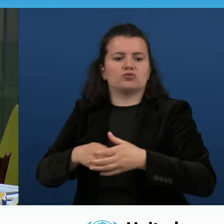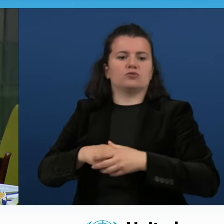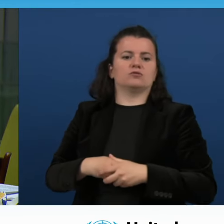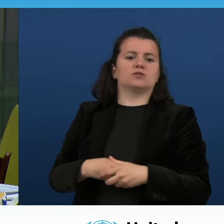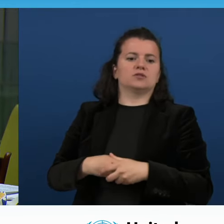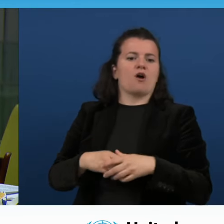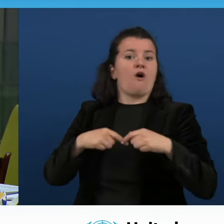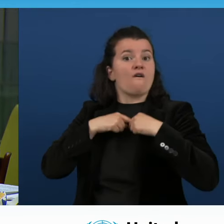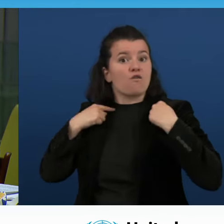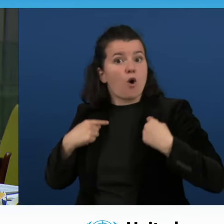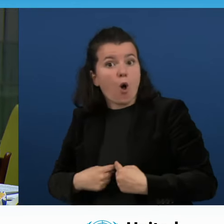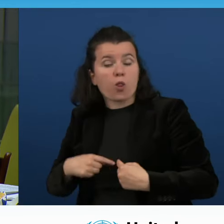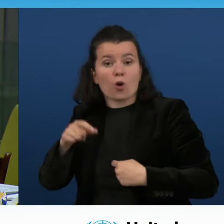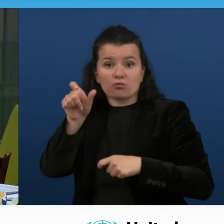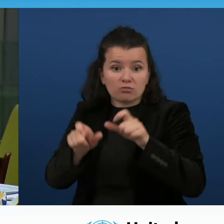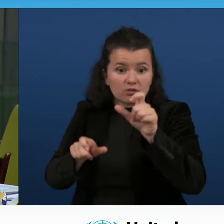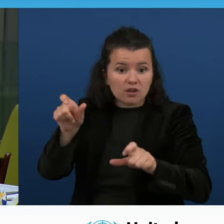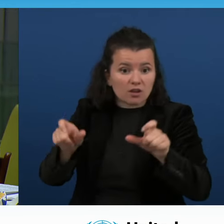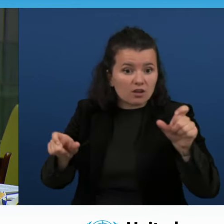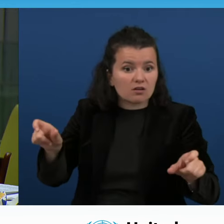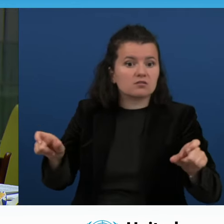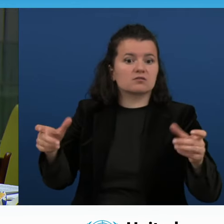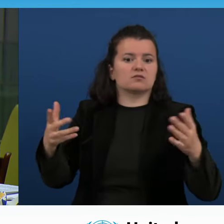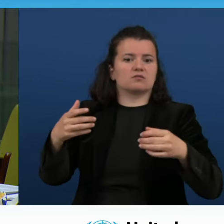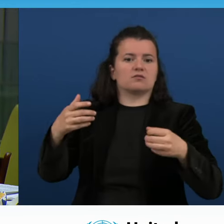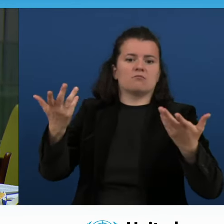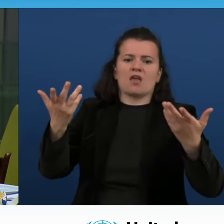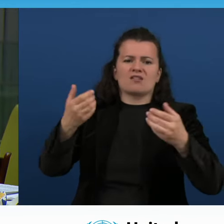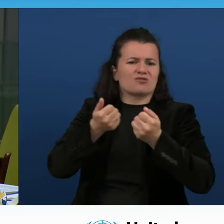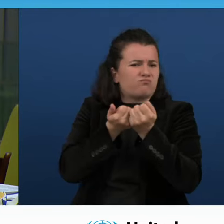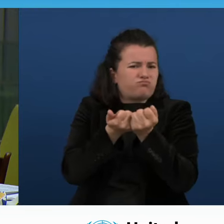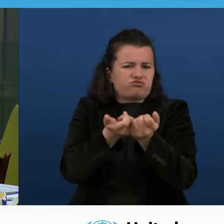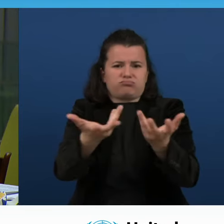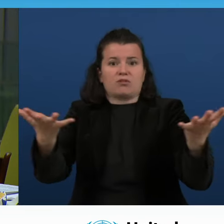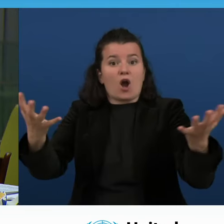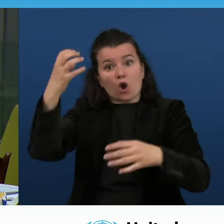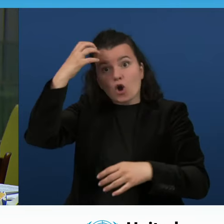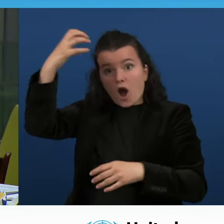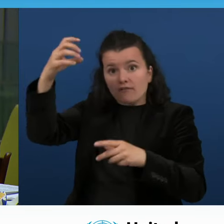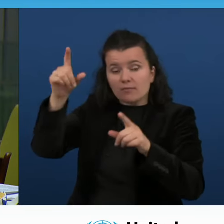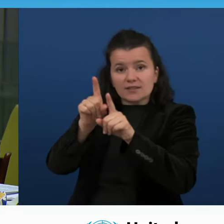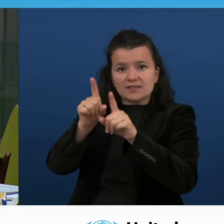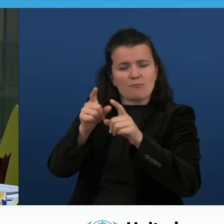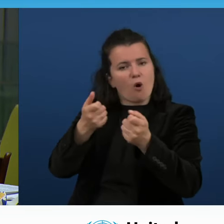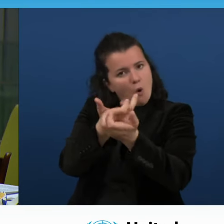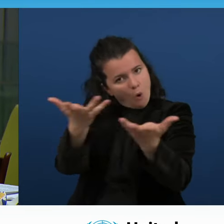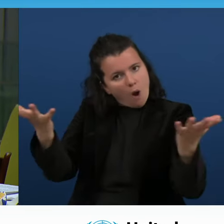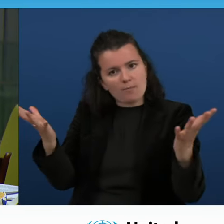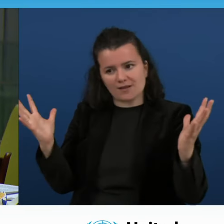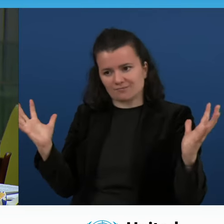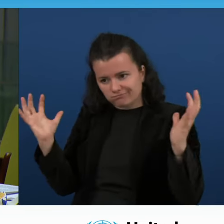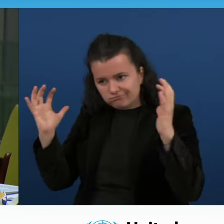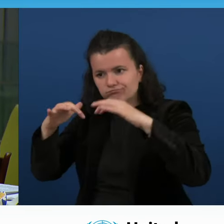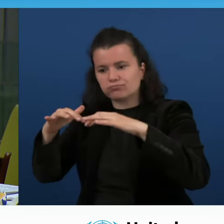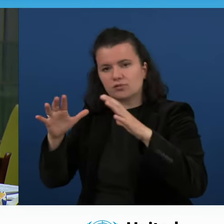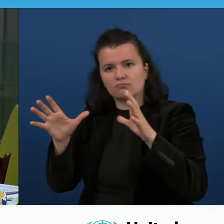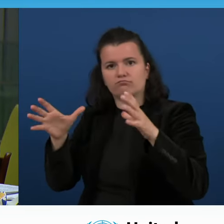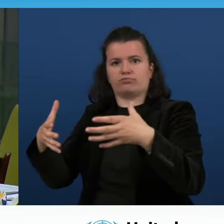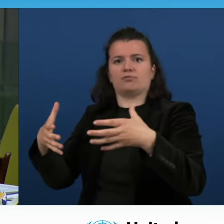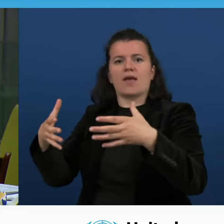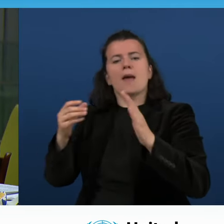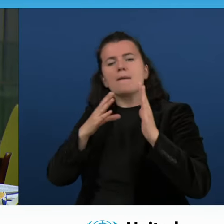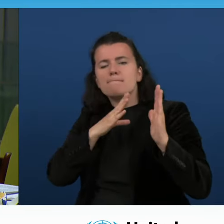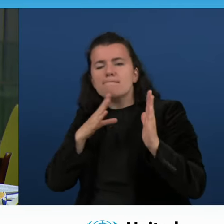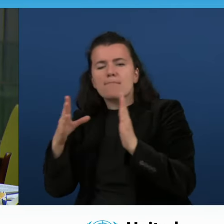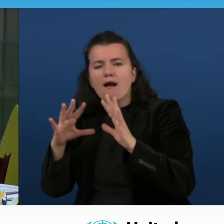definitely invest and commit, no? You have to have the right partners to do this, And we at Citi have found that partner in